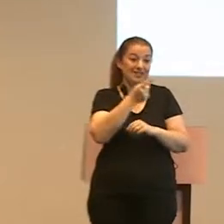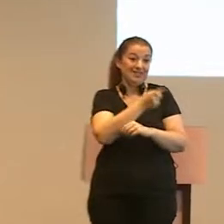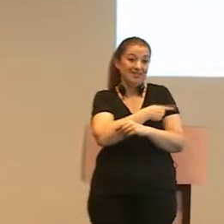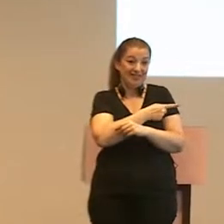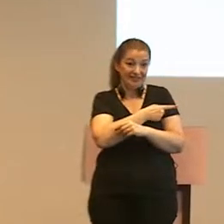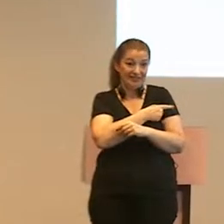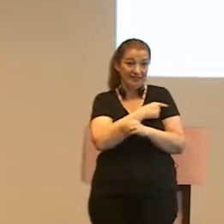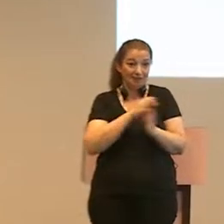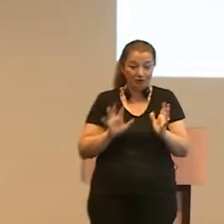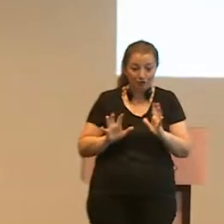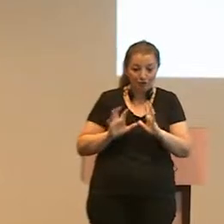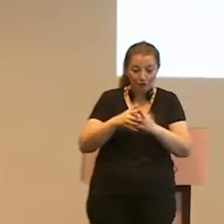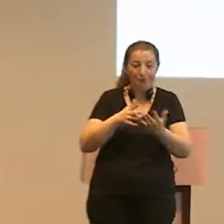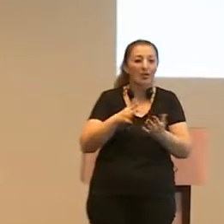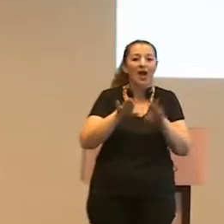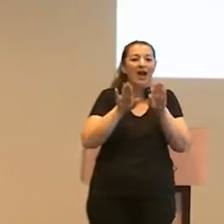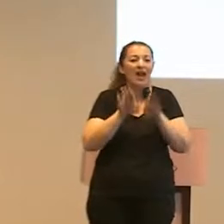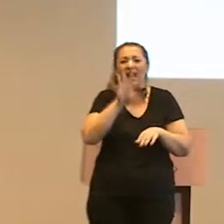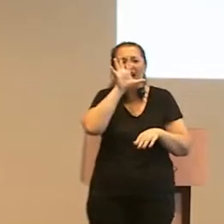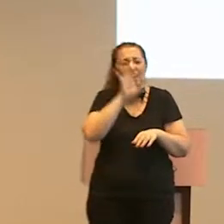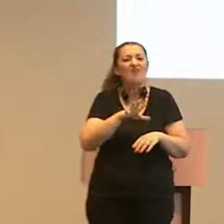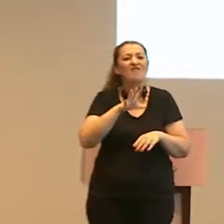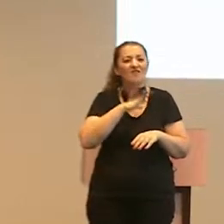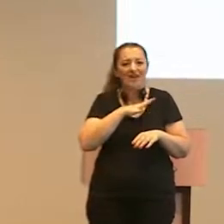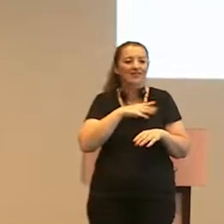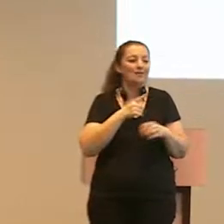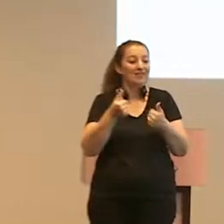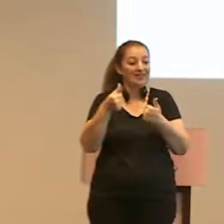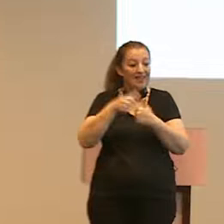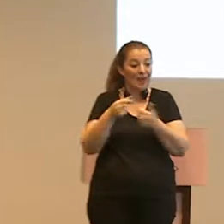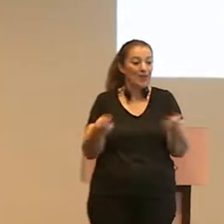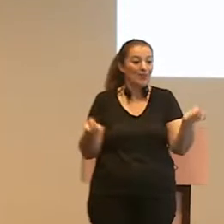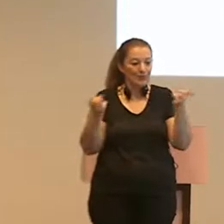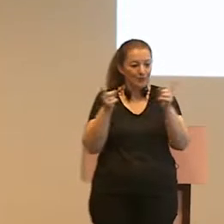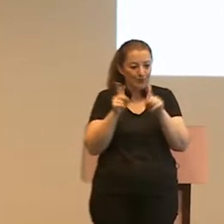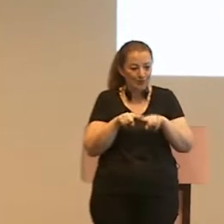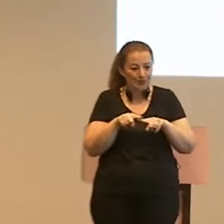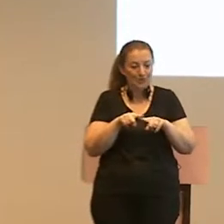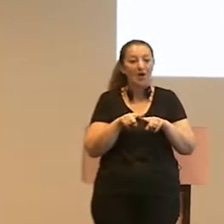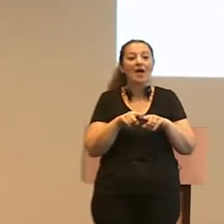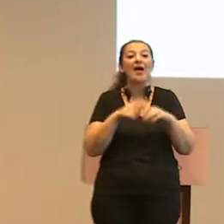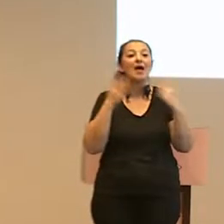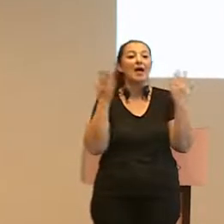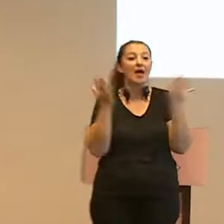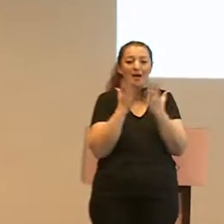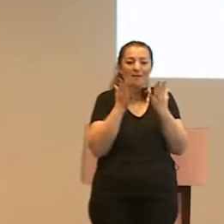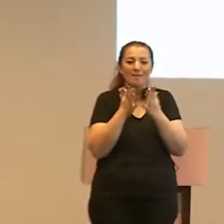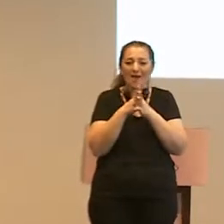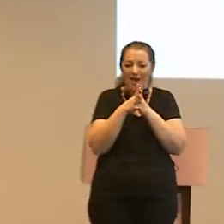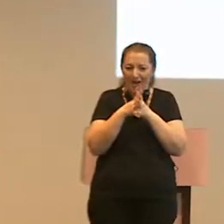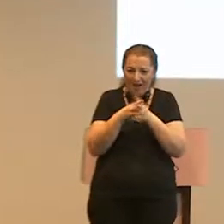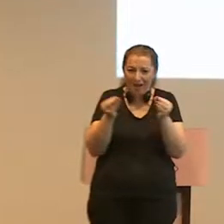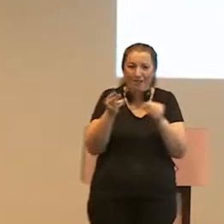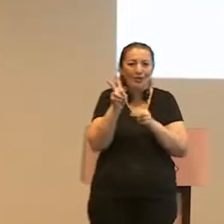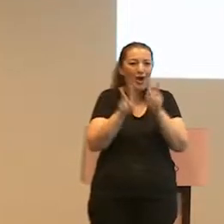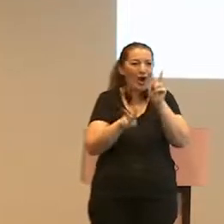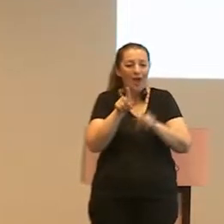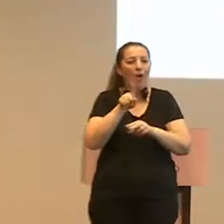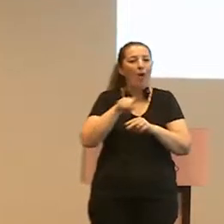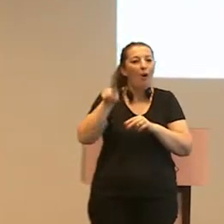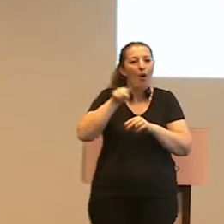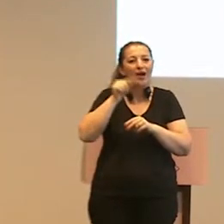argentina and the class of 1968 whoever is left from that year gets together